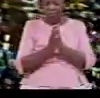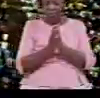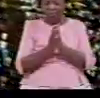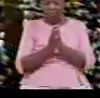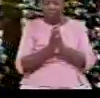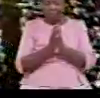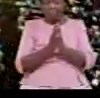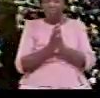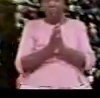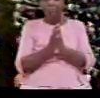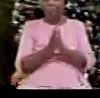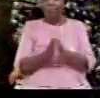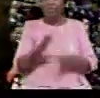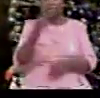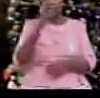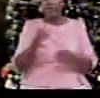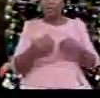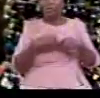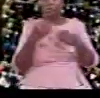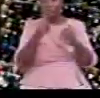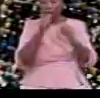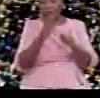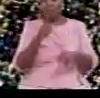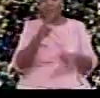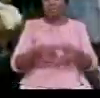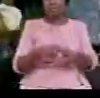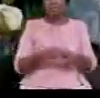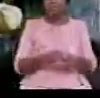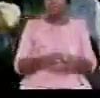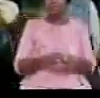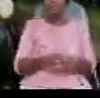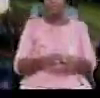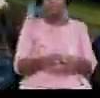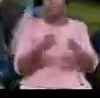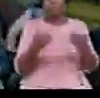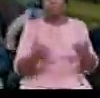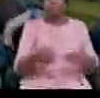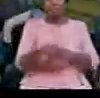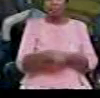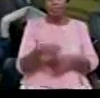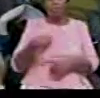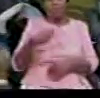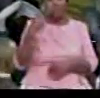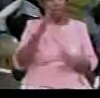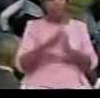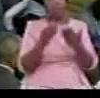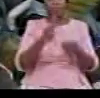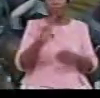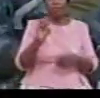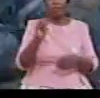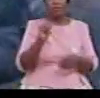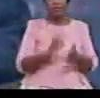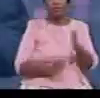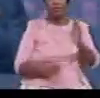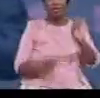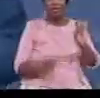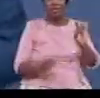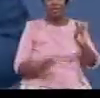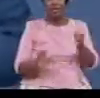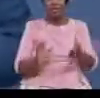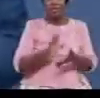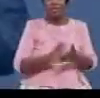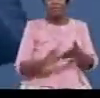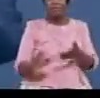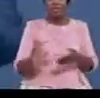God has blessed you. You can sit down. Tonight, we're looking at Romans chapter 8, and I read from